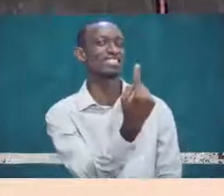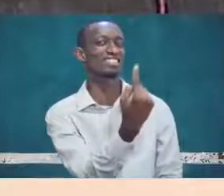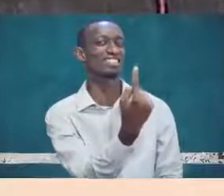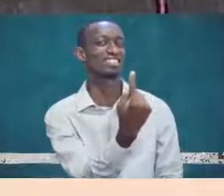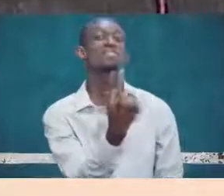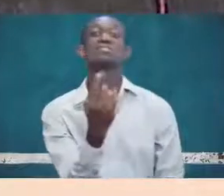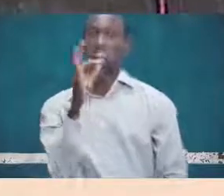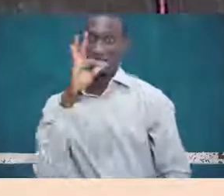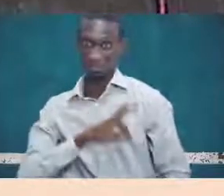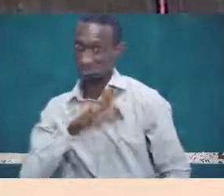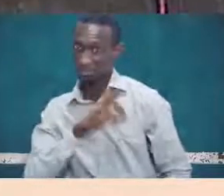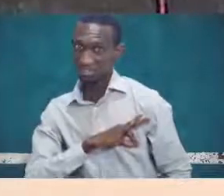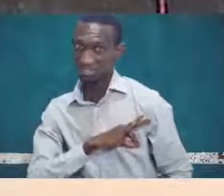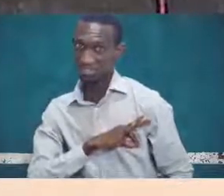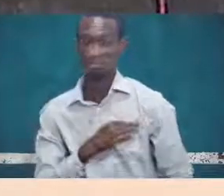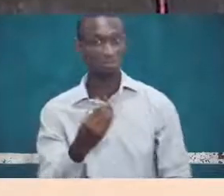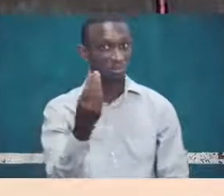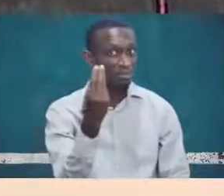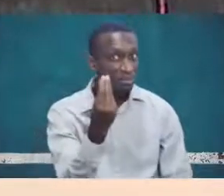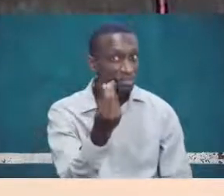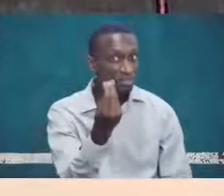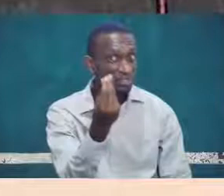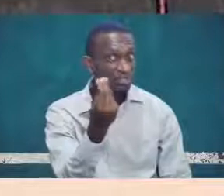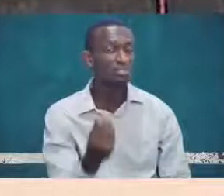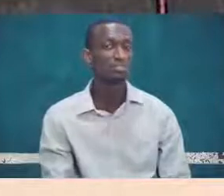you are paid. This is 1 hour.